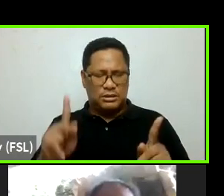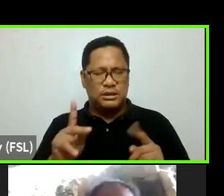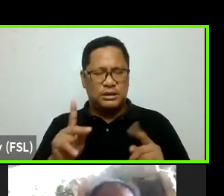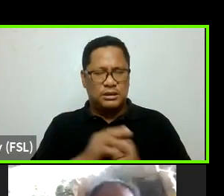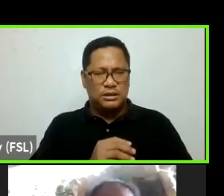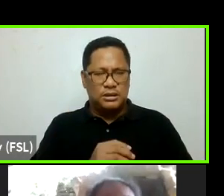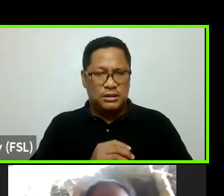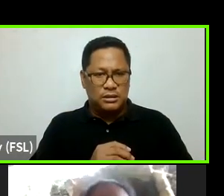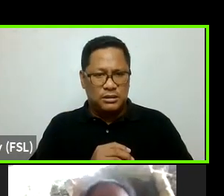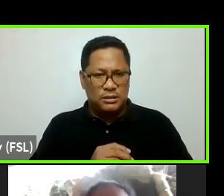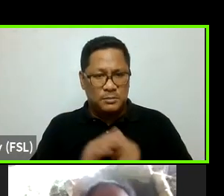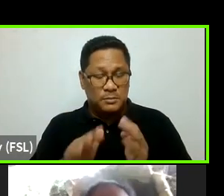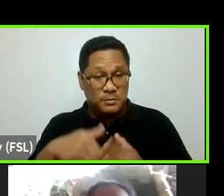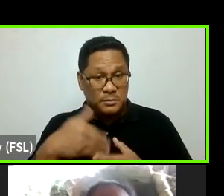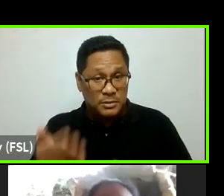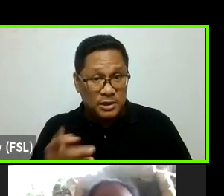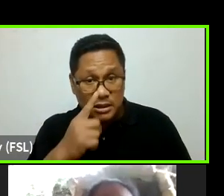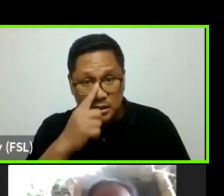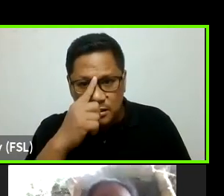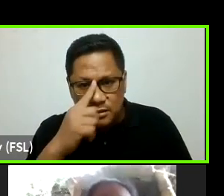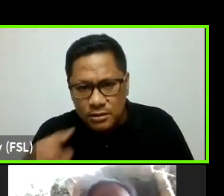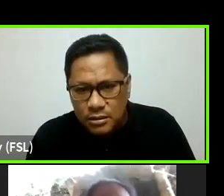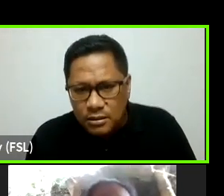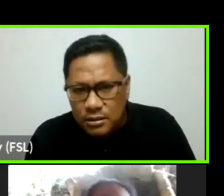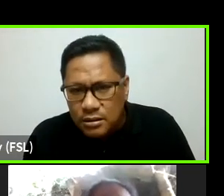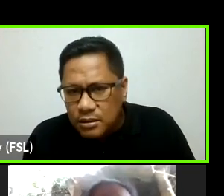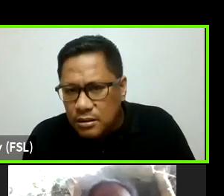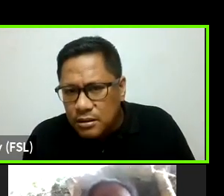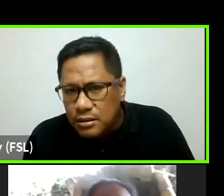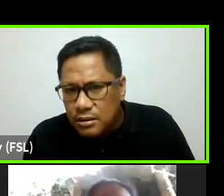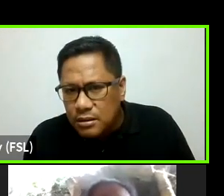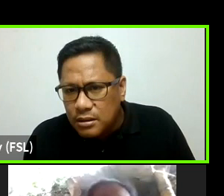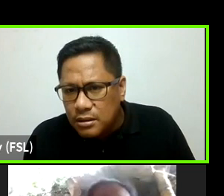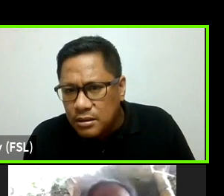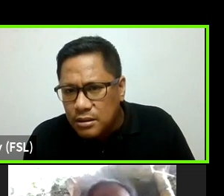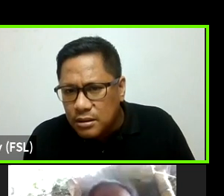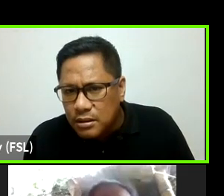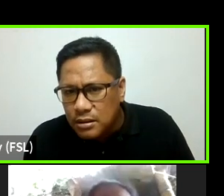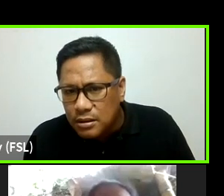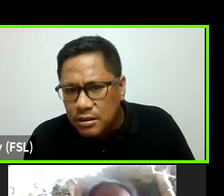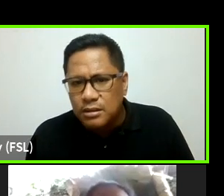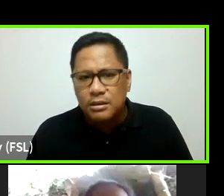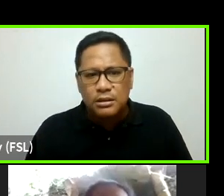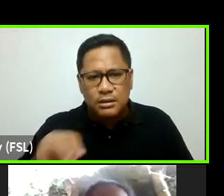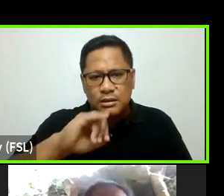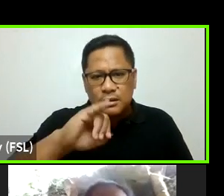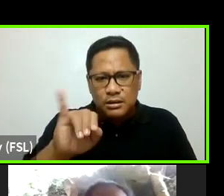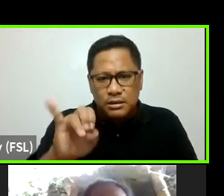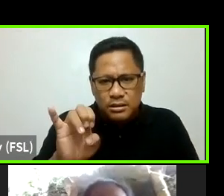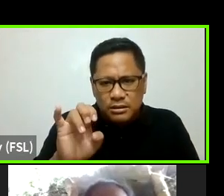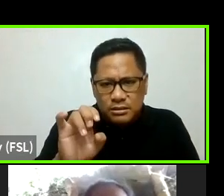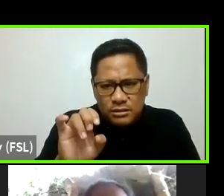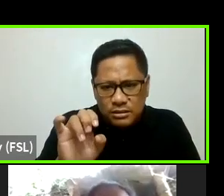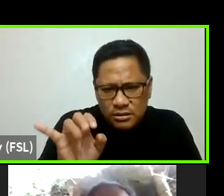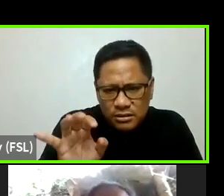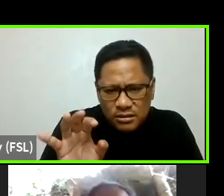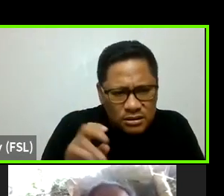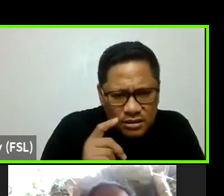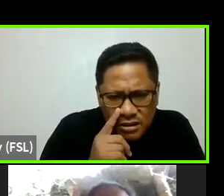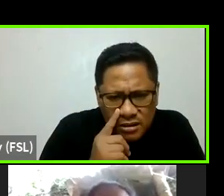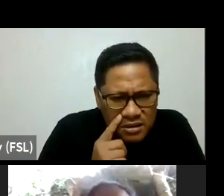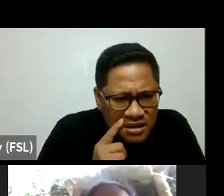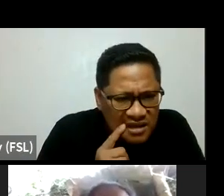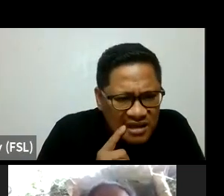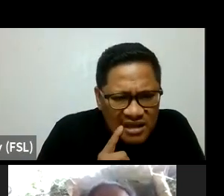Si thank you Cynthia. Si ano? Thank you. Si Jeneline. Jeneline? Teka,